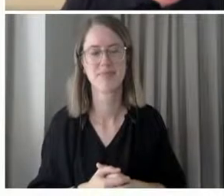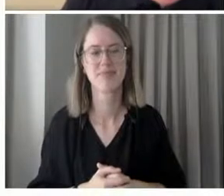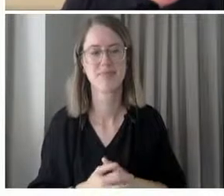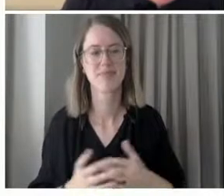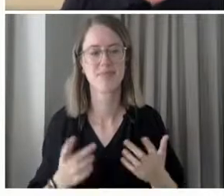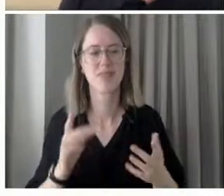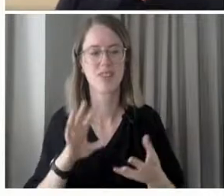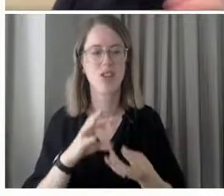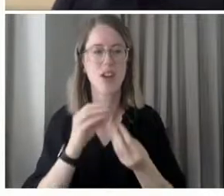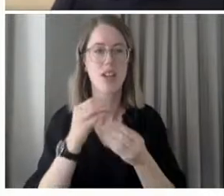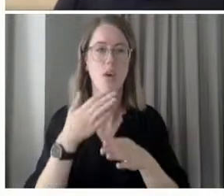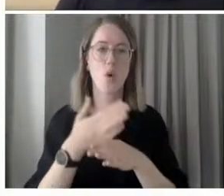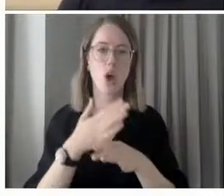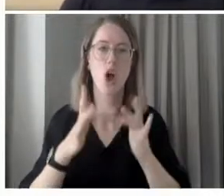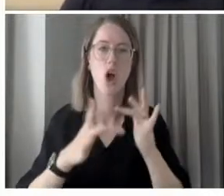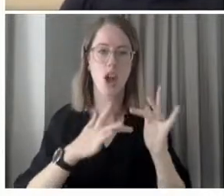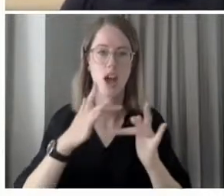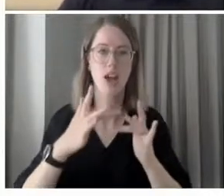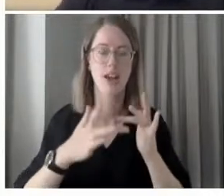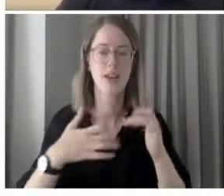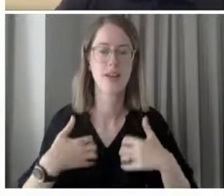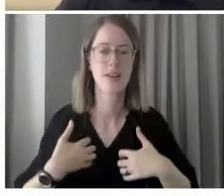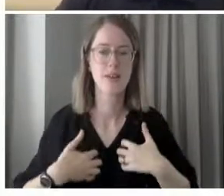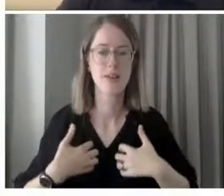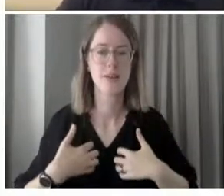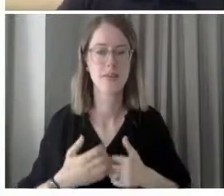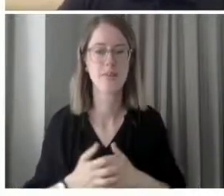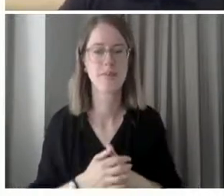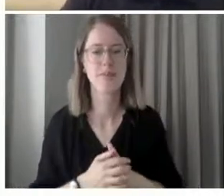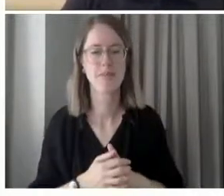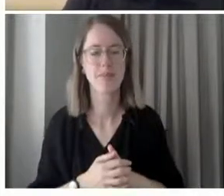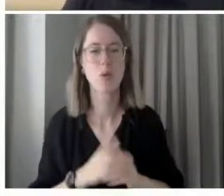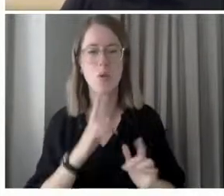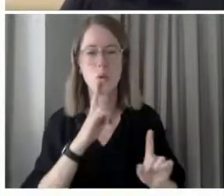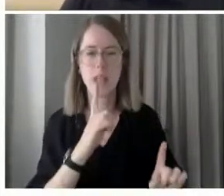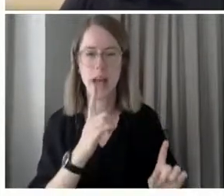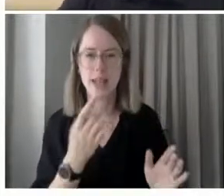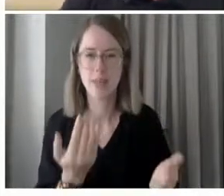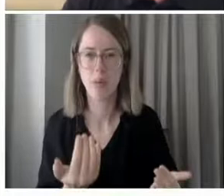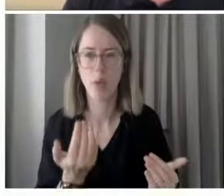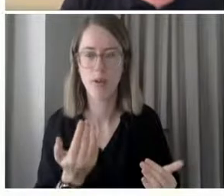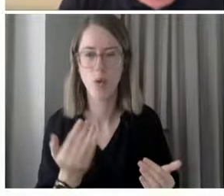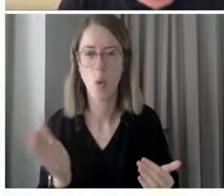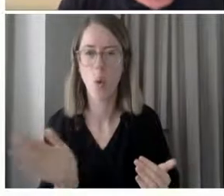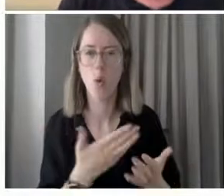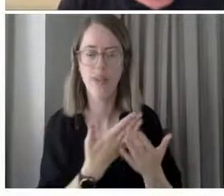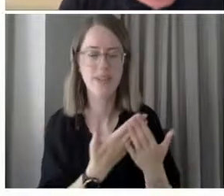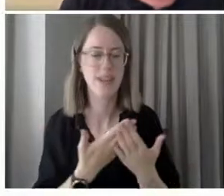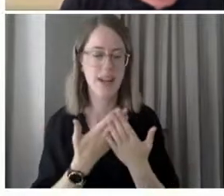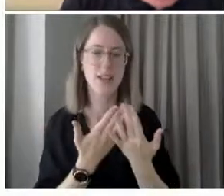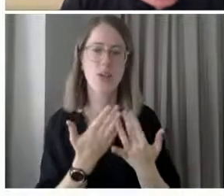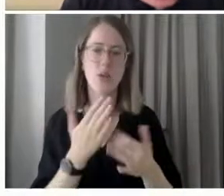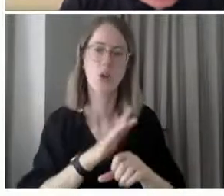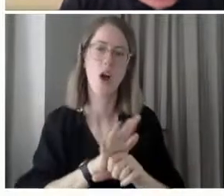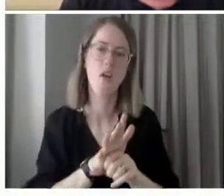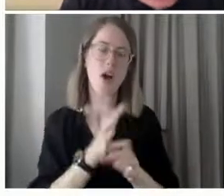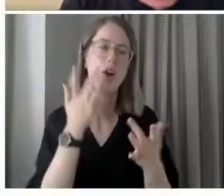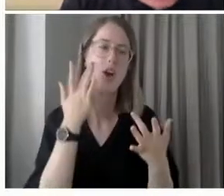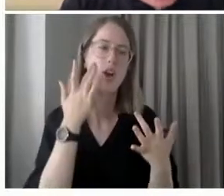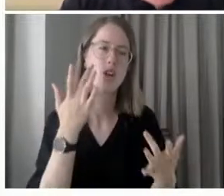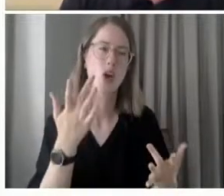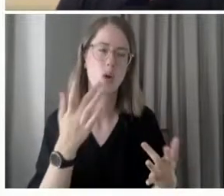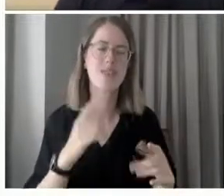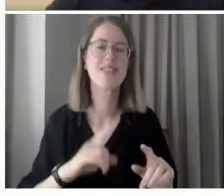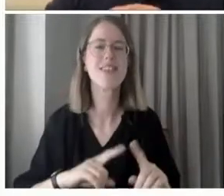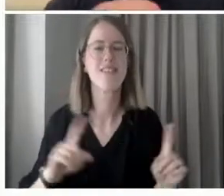creating work online. Just worth saying at this point that all the studies we did through COVID were showing that there was a real